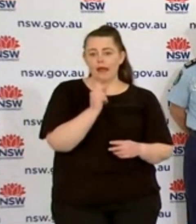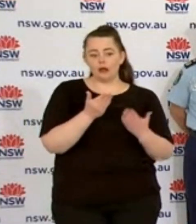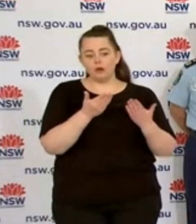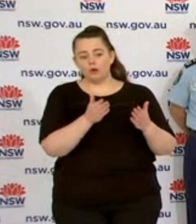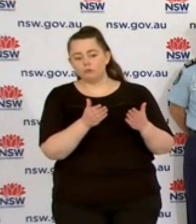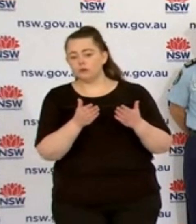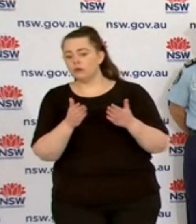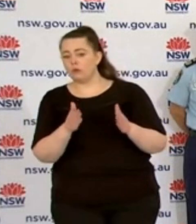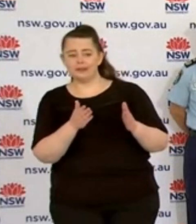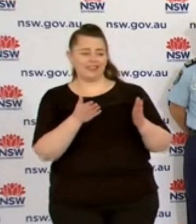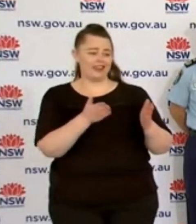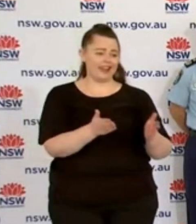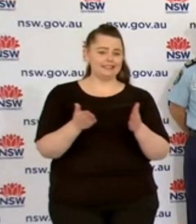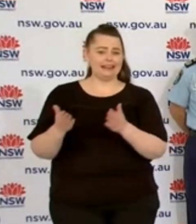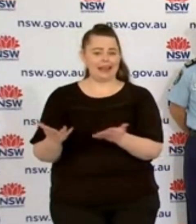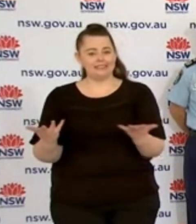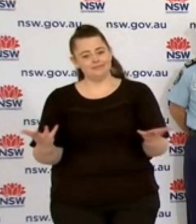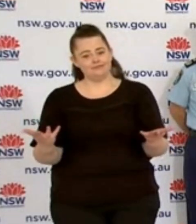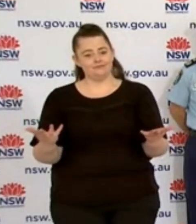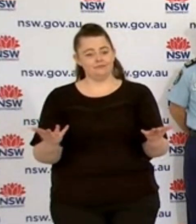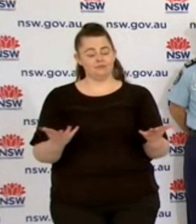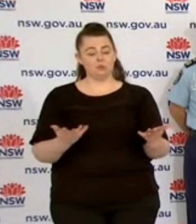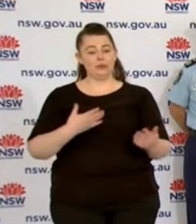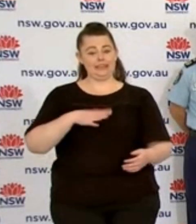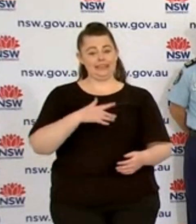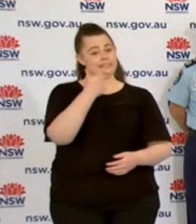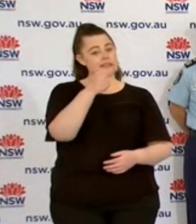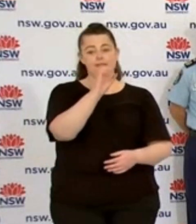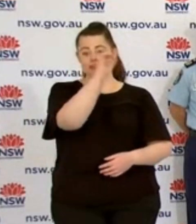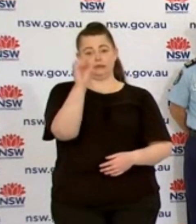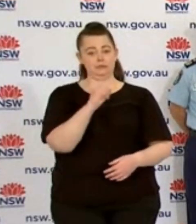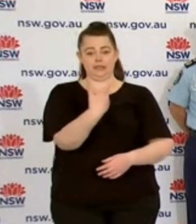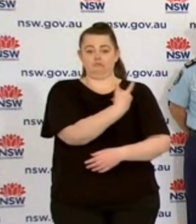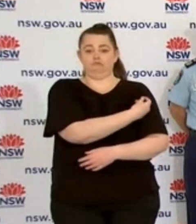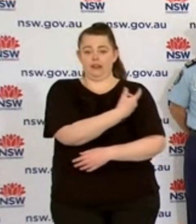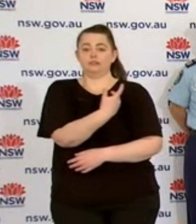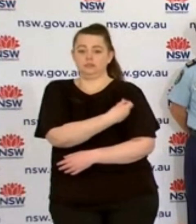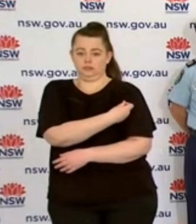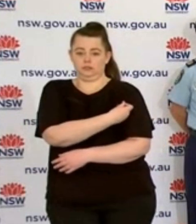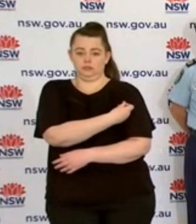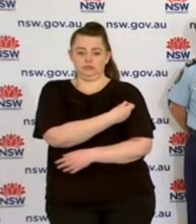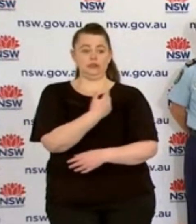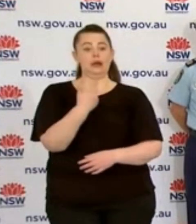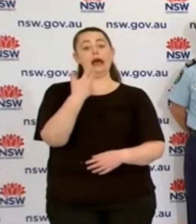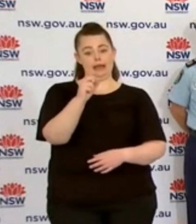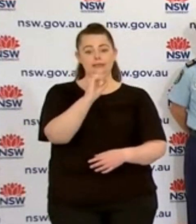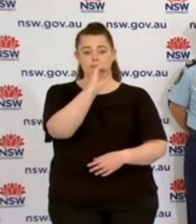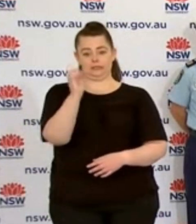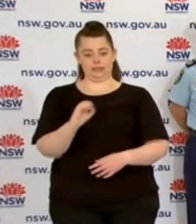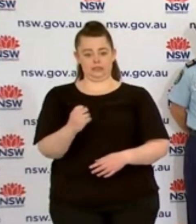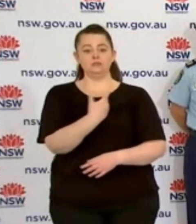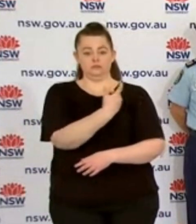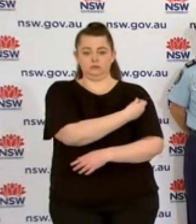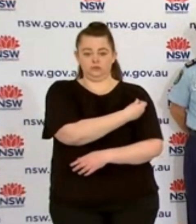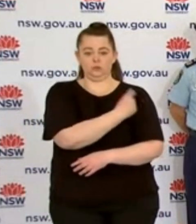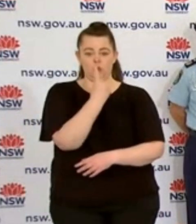until we at least hit 70% both doses. I've been very clear about that, and 80% 2 doses. That is what the Doherty report says.